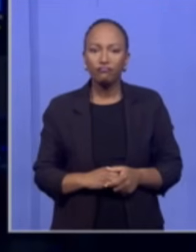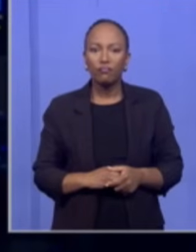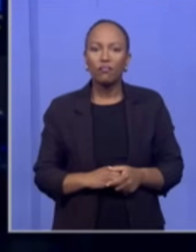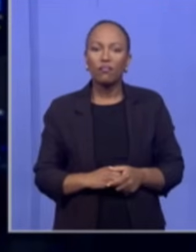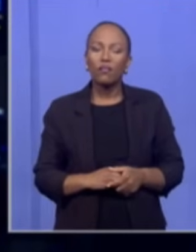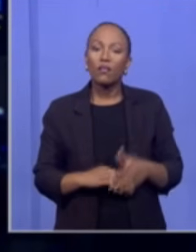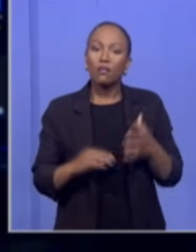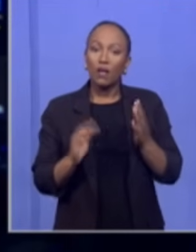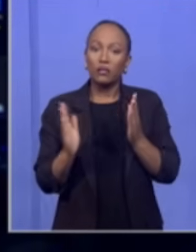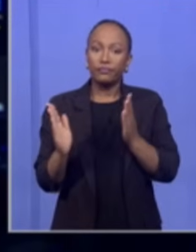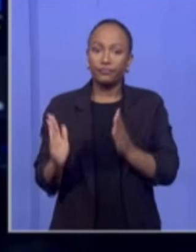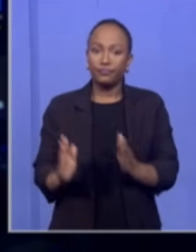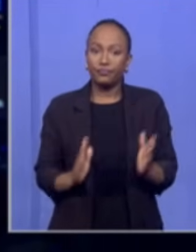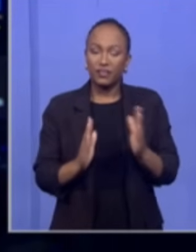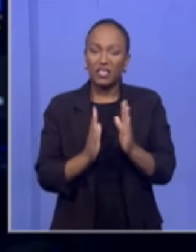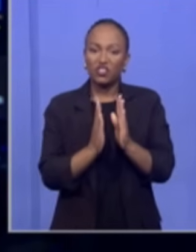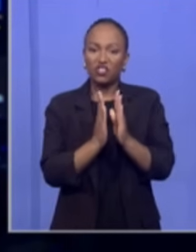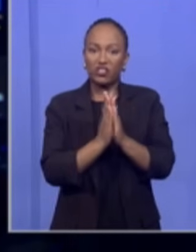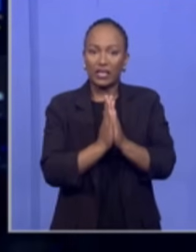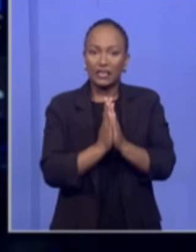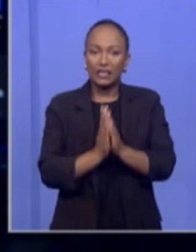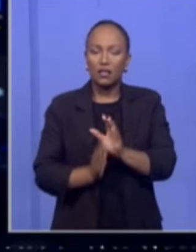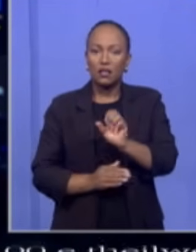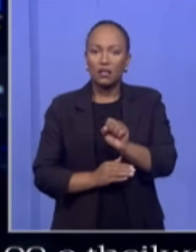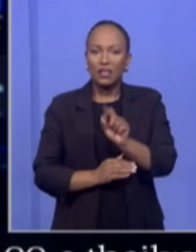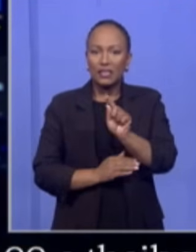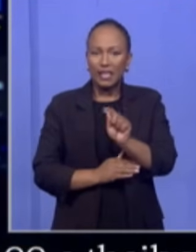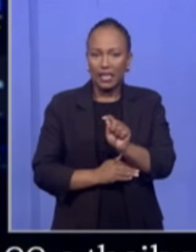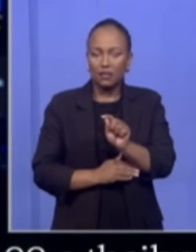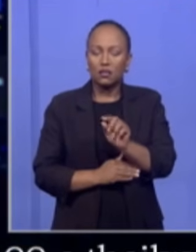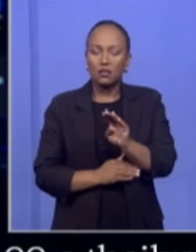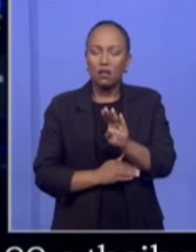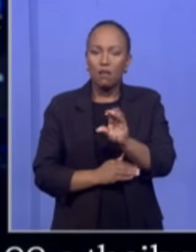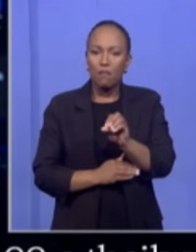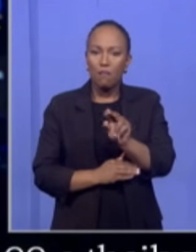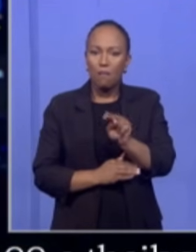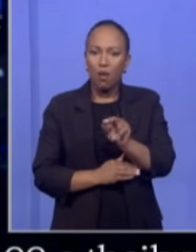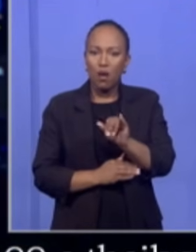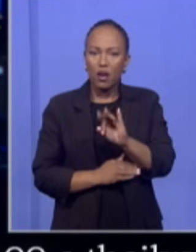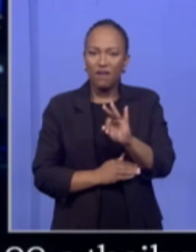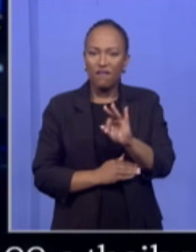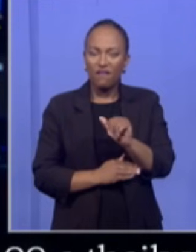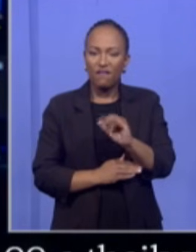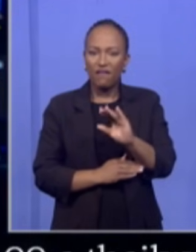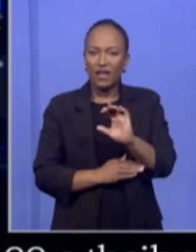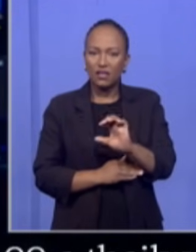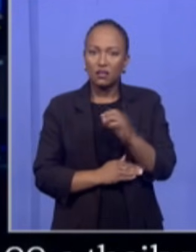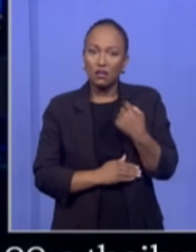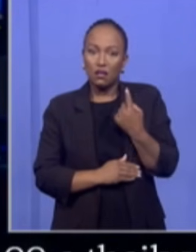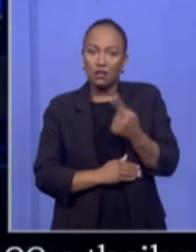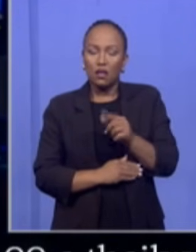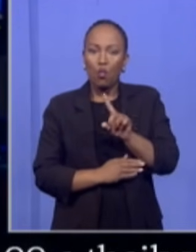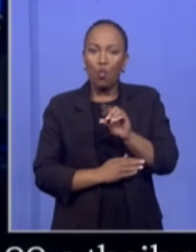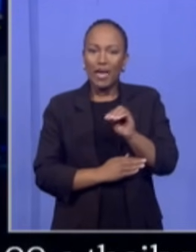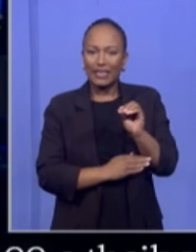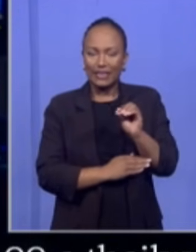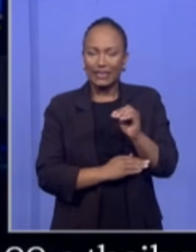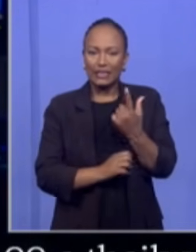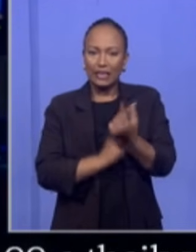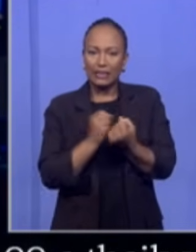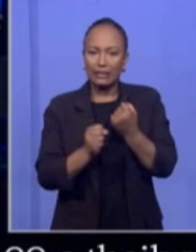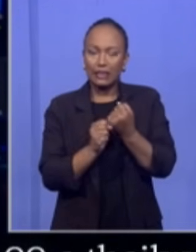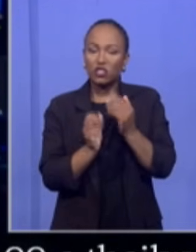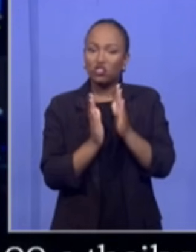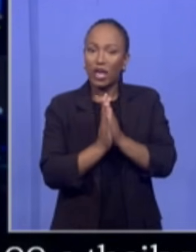Dipaakanyo di tsweletse kwa kerekeng ya St Boniface kwa Kimberley go keteka dingwaga di le 100 e le teng. Kereke e theilwe